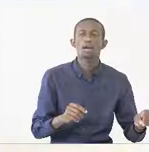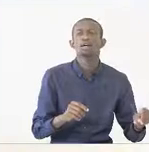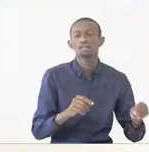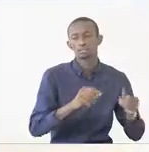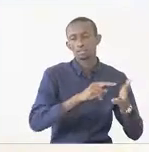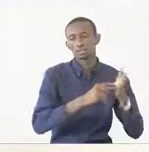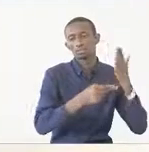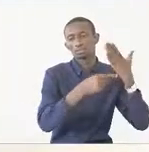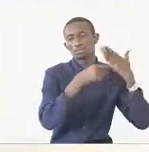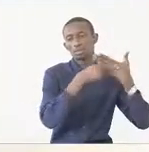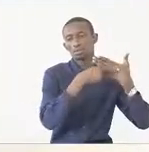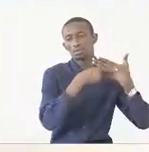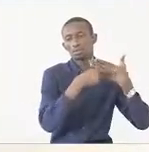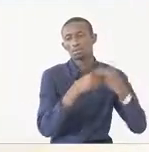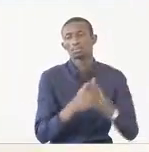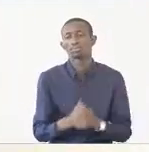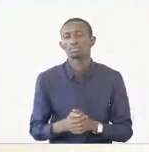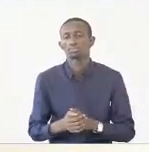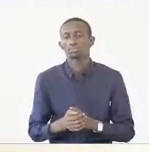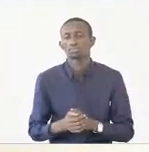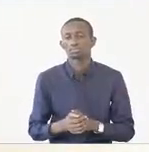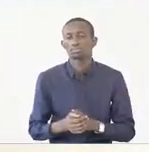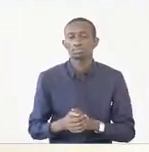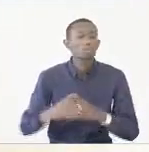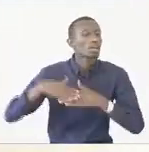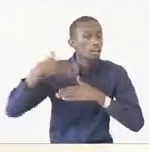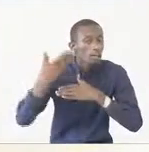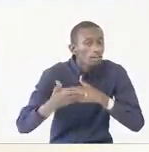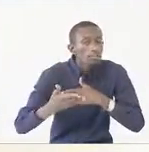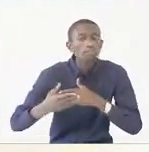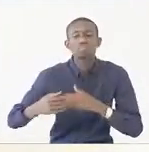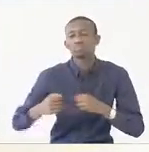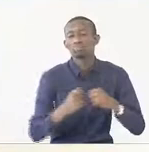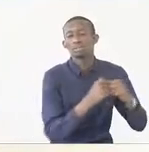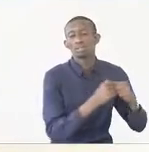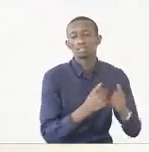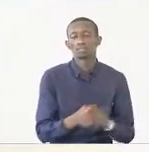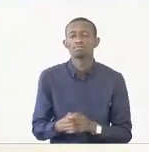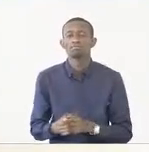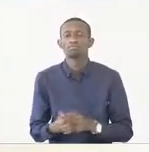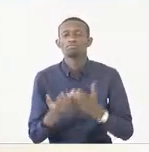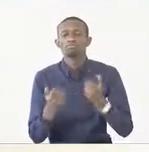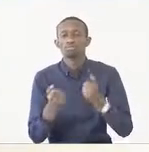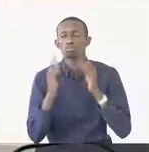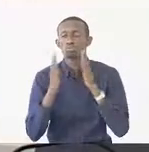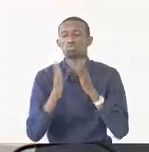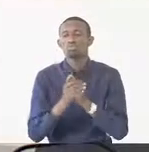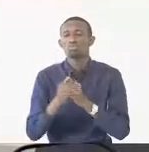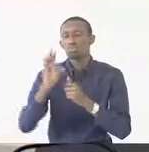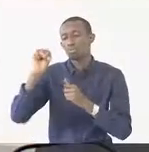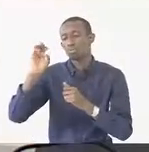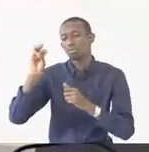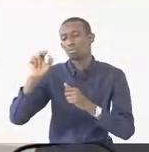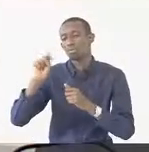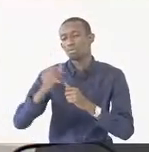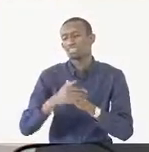after collision. So what we have as the conservation of momentum along the y-axis is going to